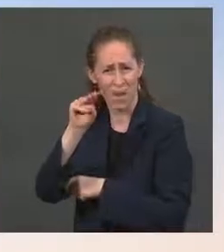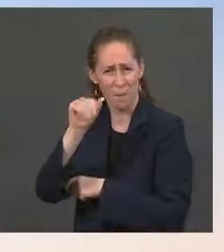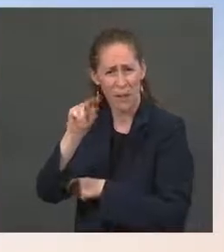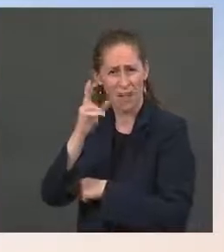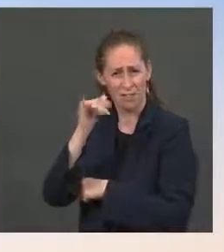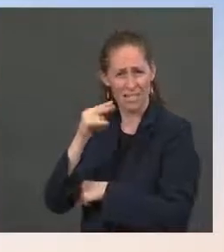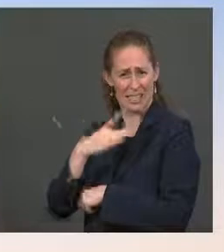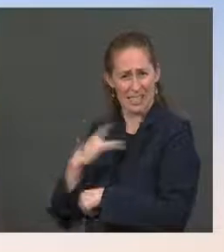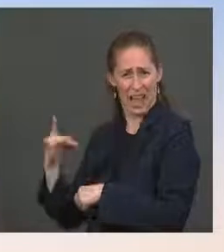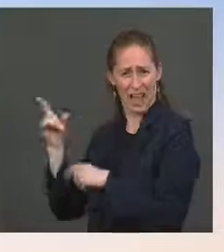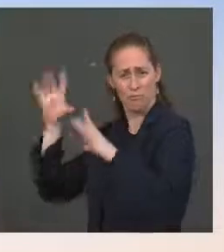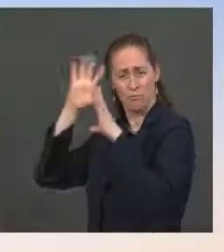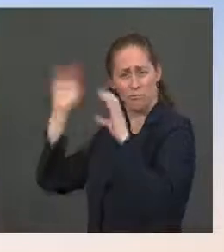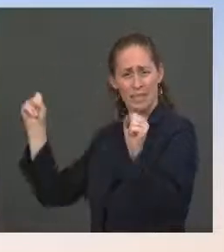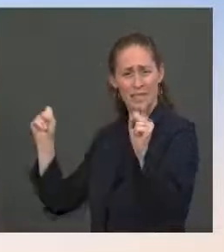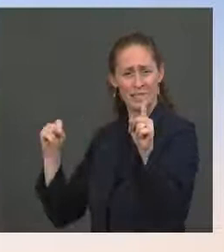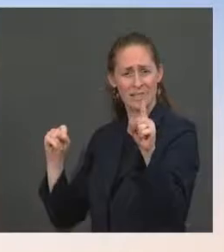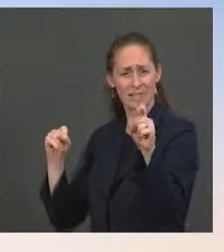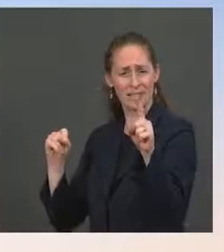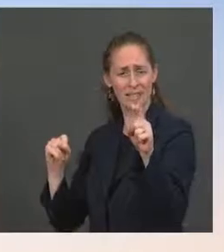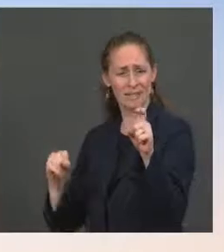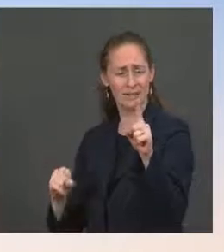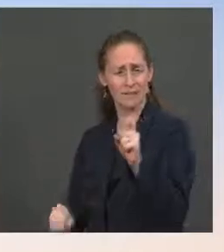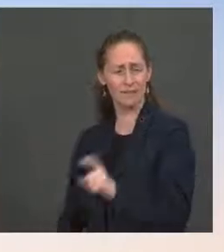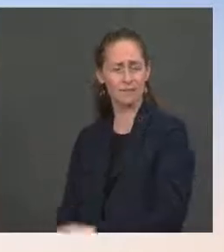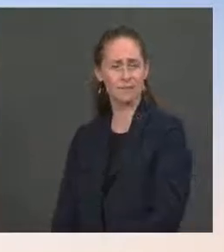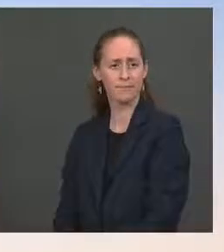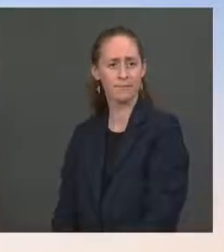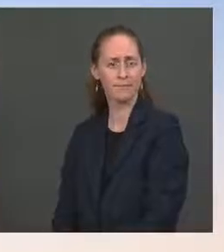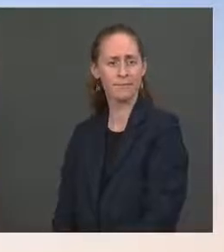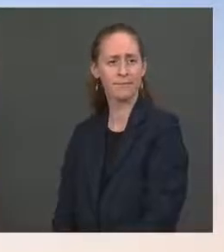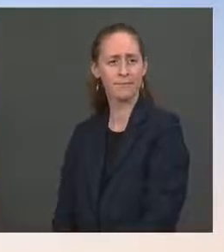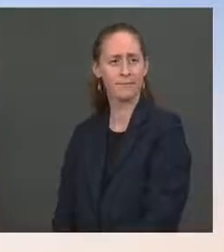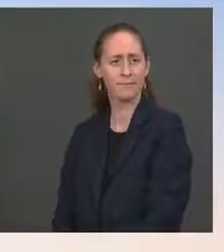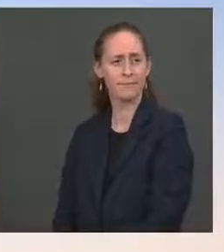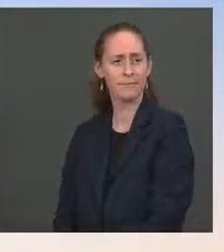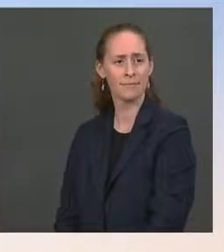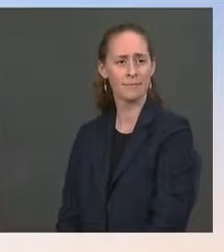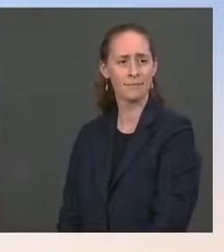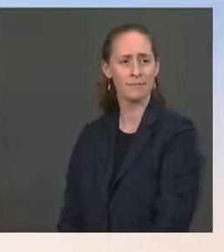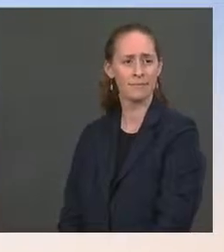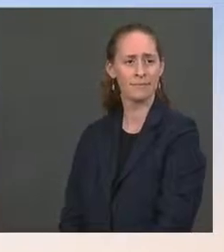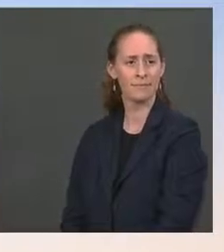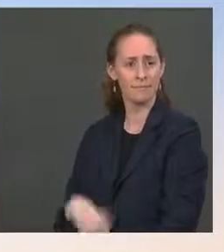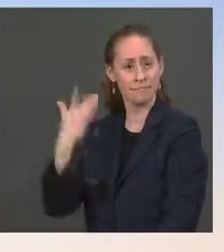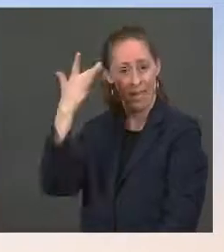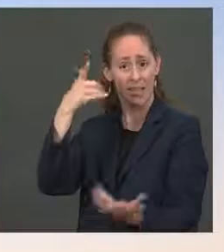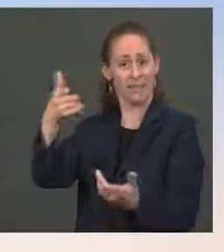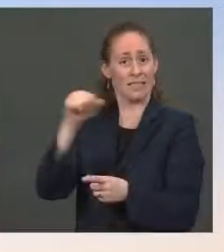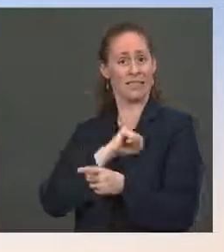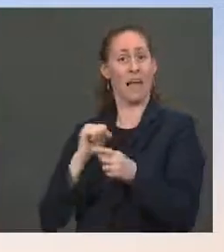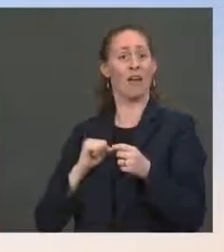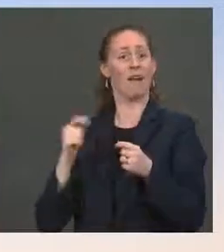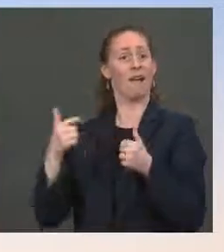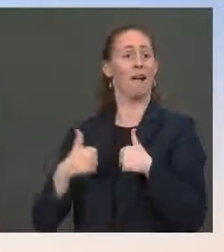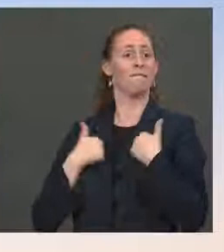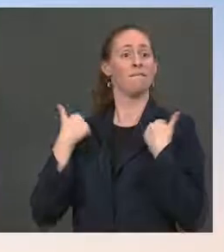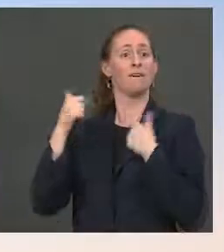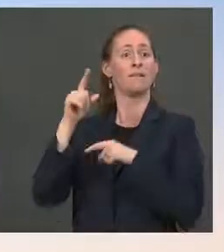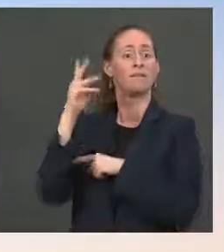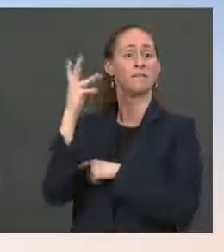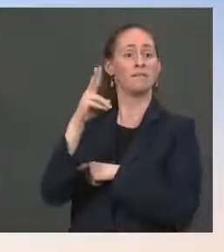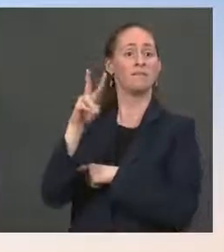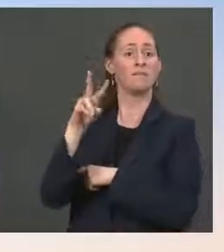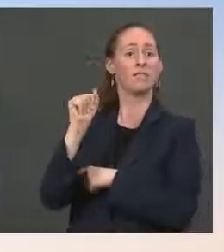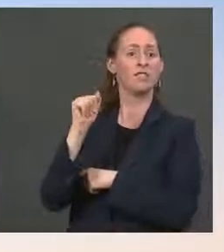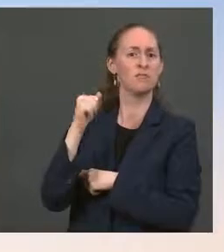go from winning a Senate seat in West Virginia to maybe beating Donald Trump by 7 million votes. But what does it say about democracy, that